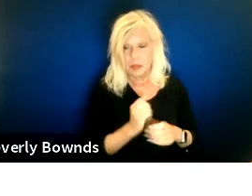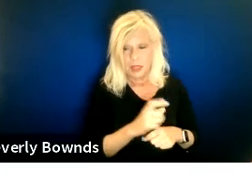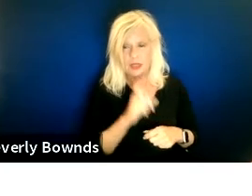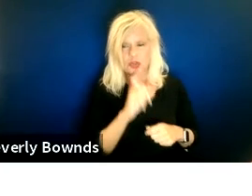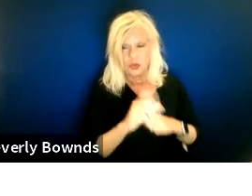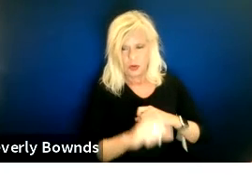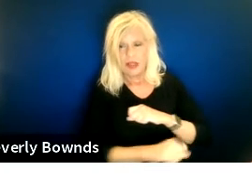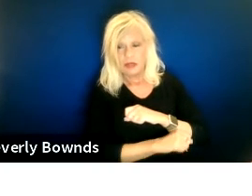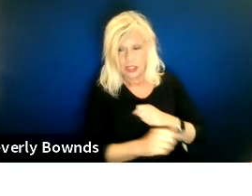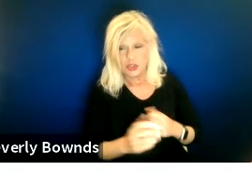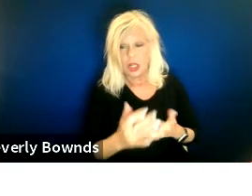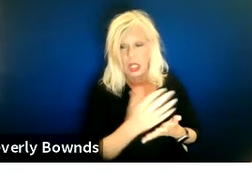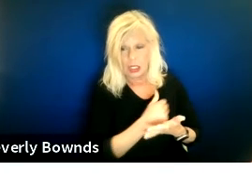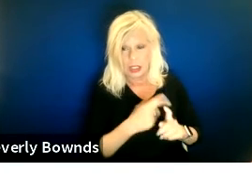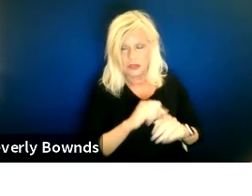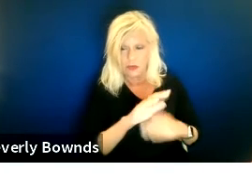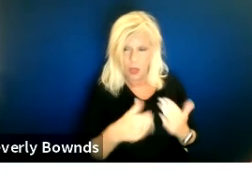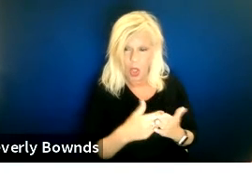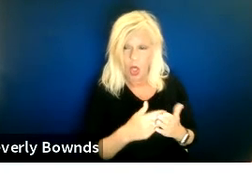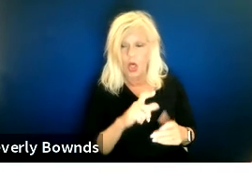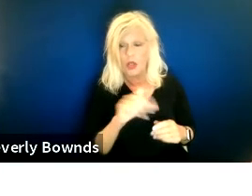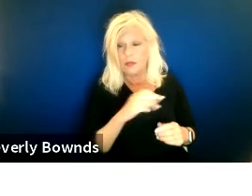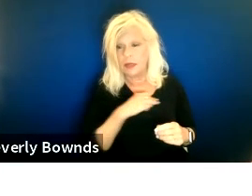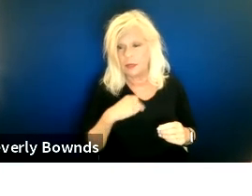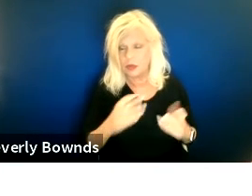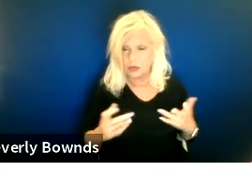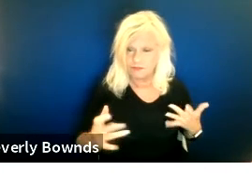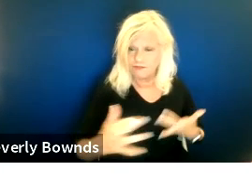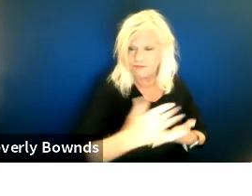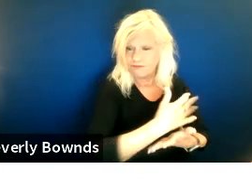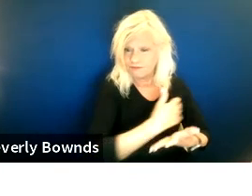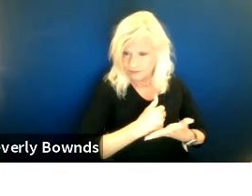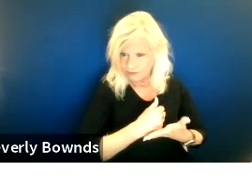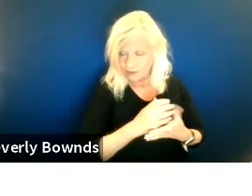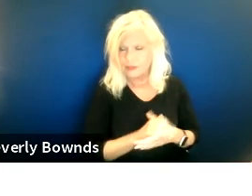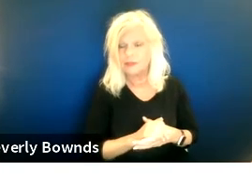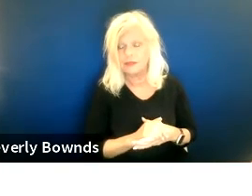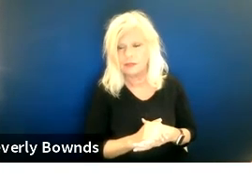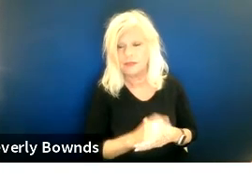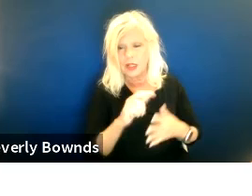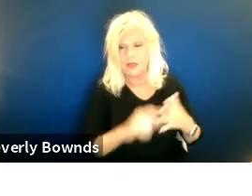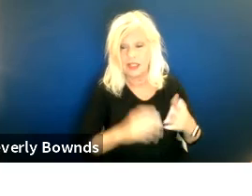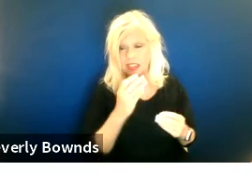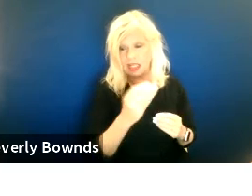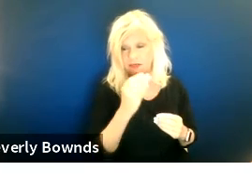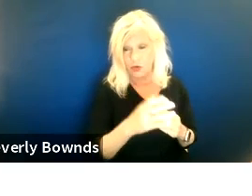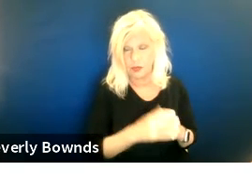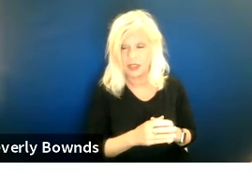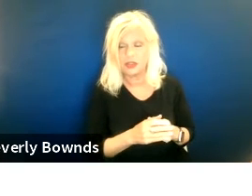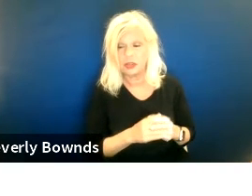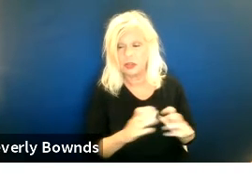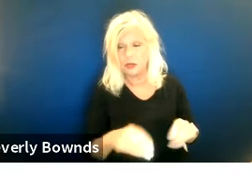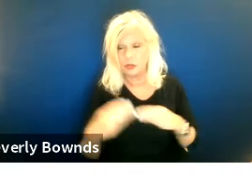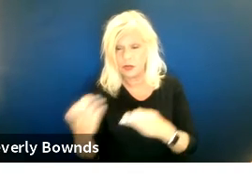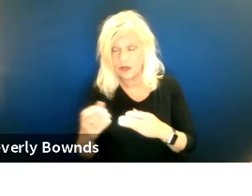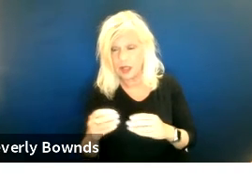Foundation collects from all of its members. And so this is, these data are technically available for both